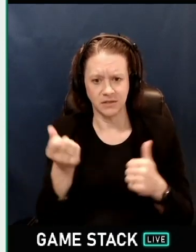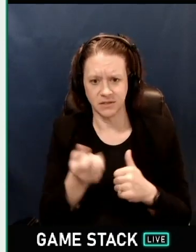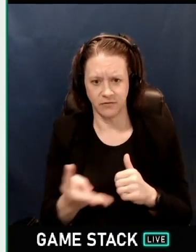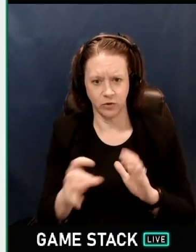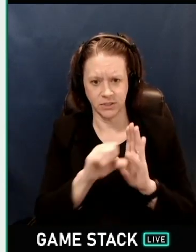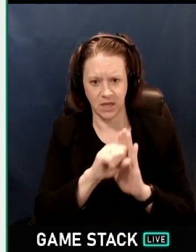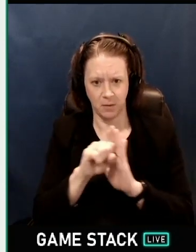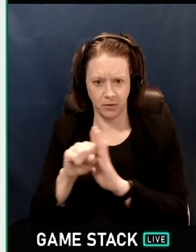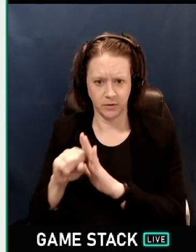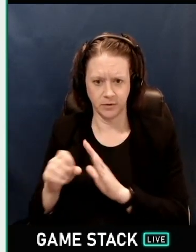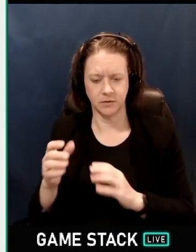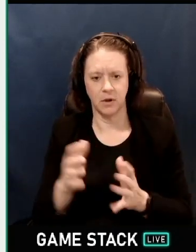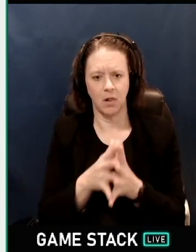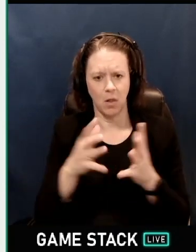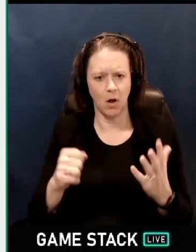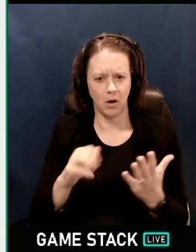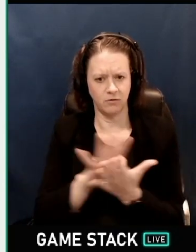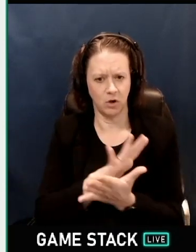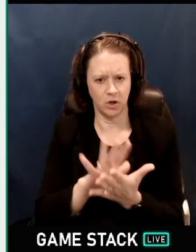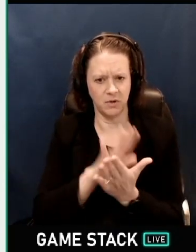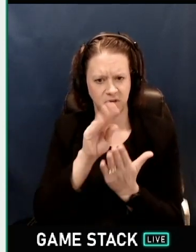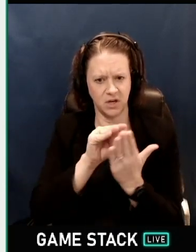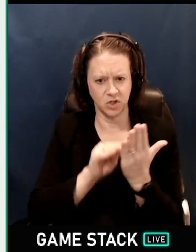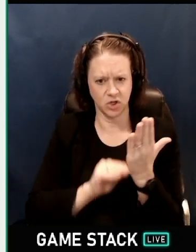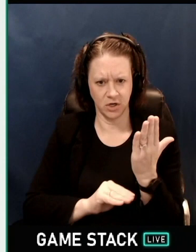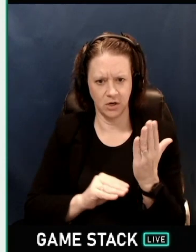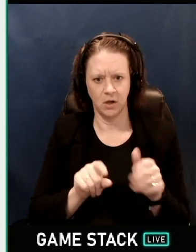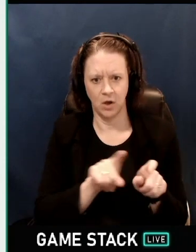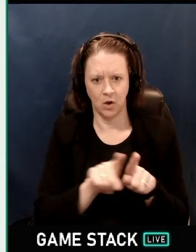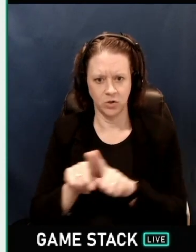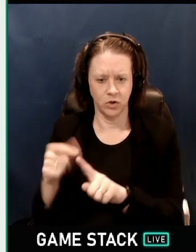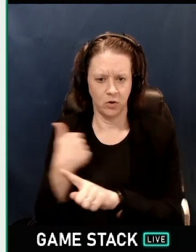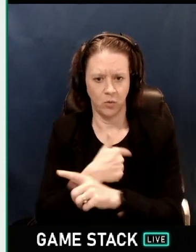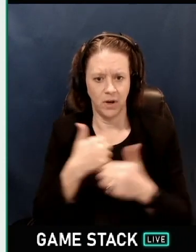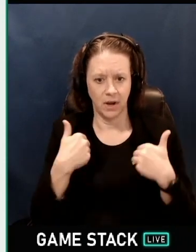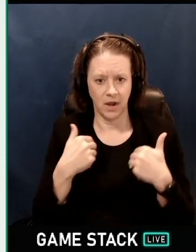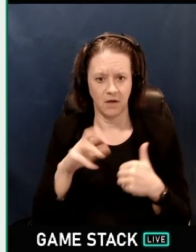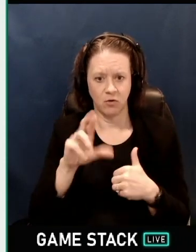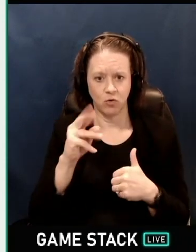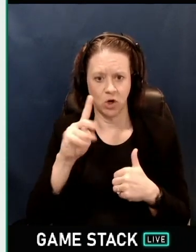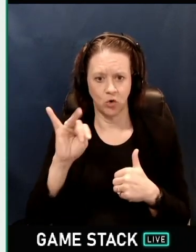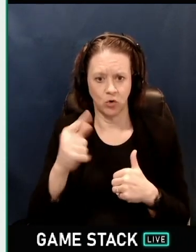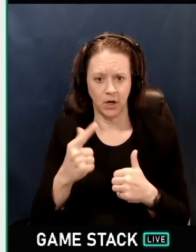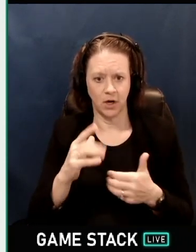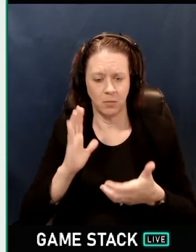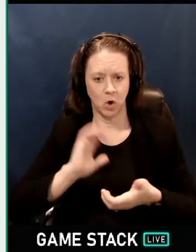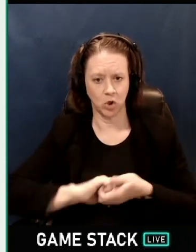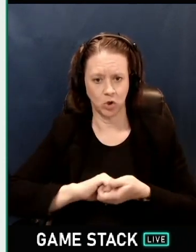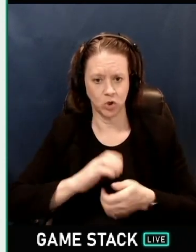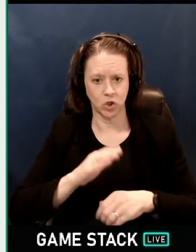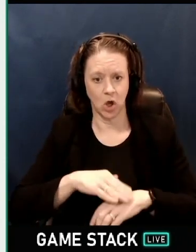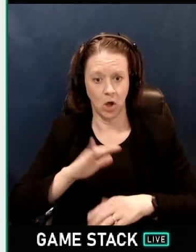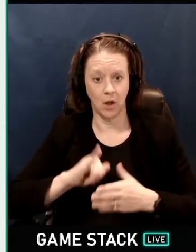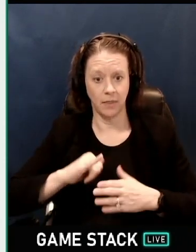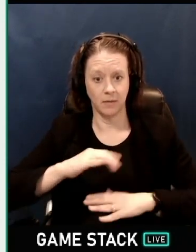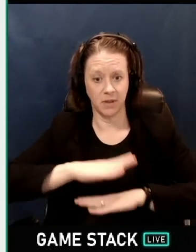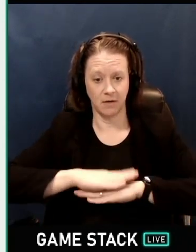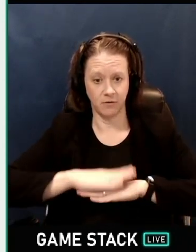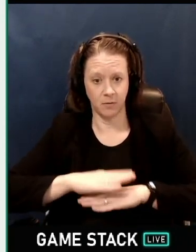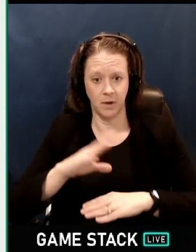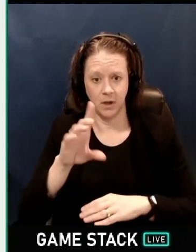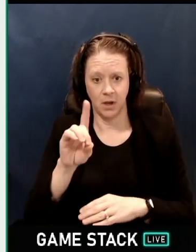of documentation. We also have our rendering partners on the platform in Dolby and